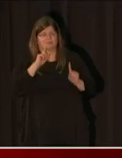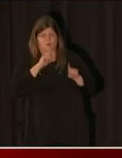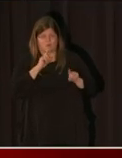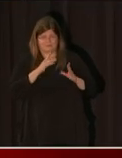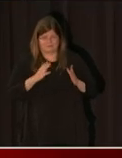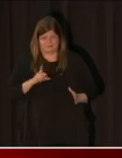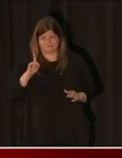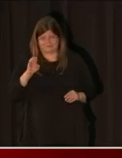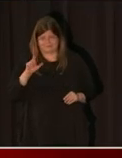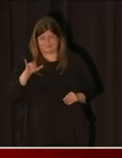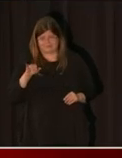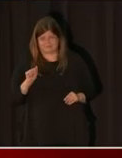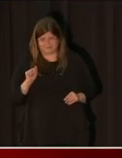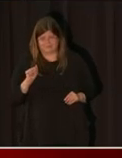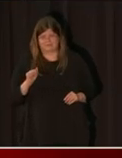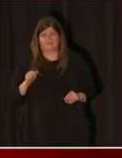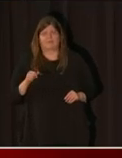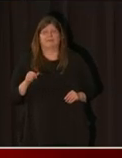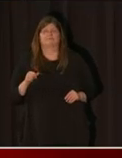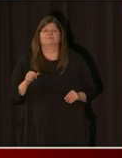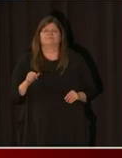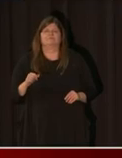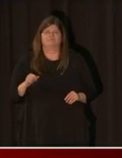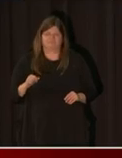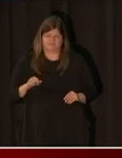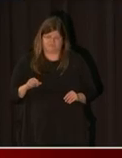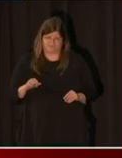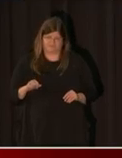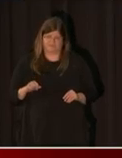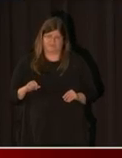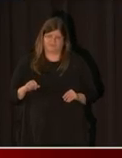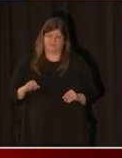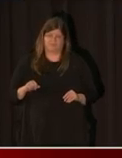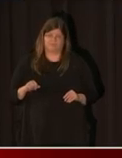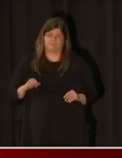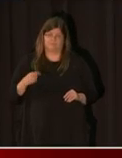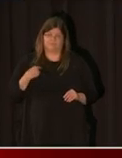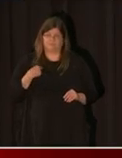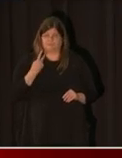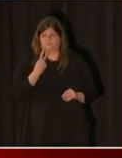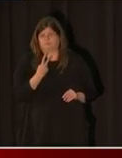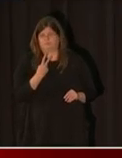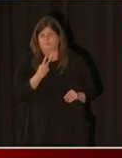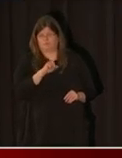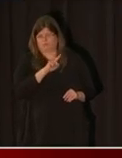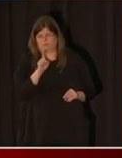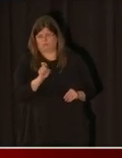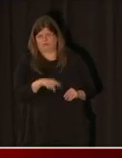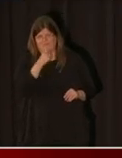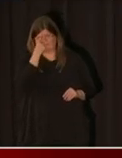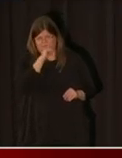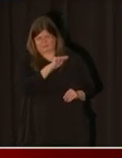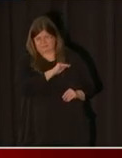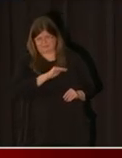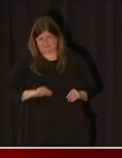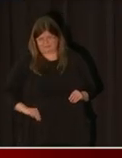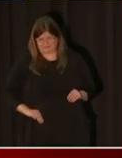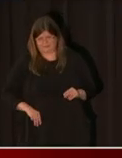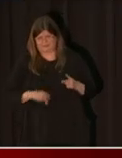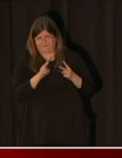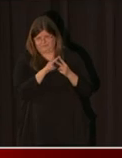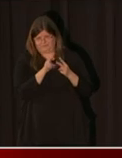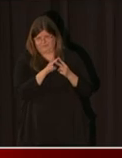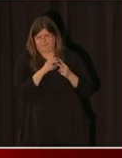the new reporter in town, I guess. I have four questions, two for the mayor, two for the chief. I'll start with you, Madam